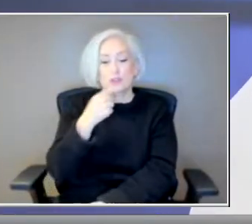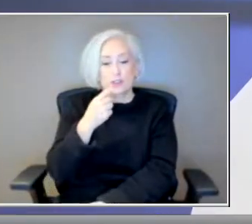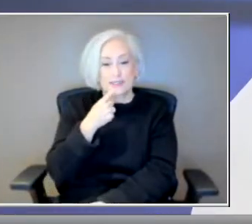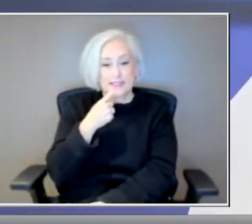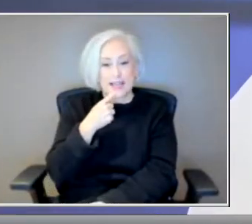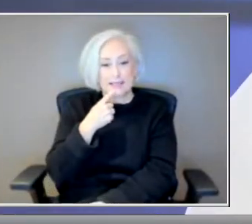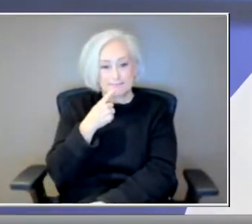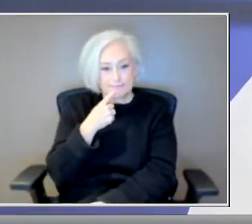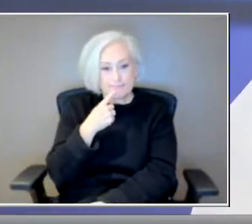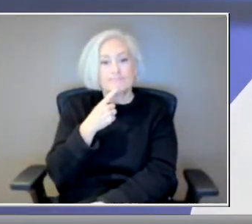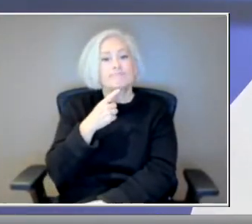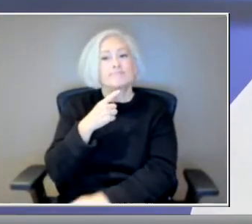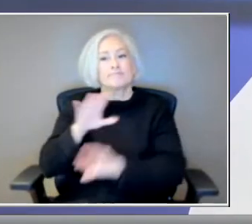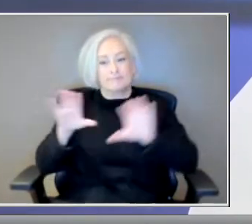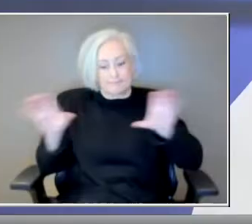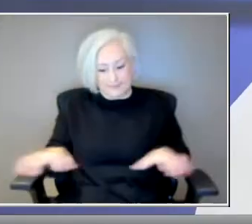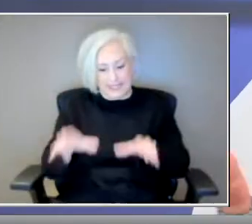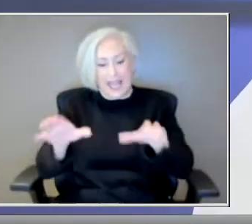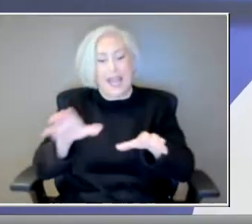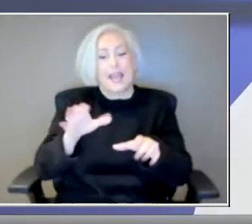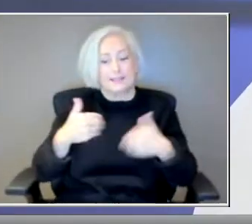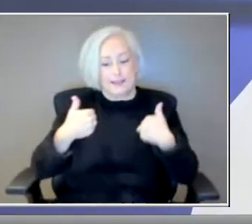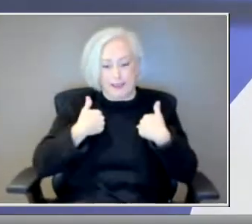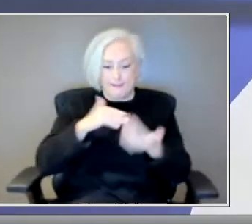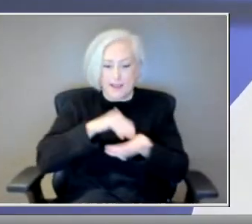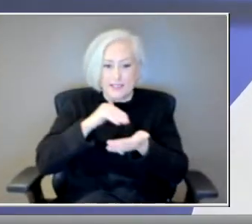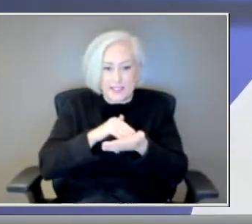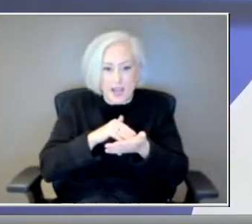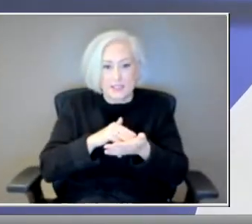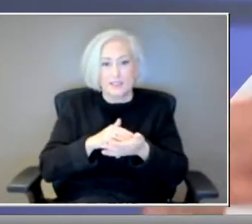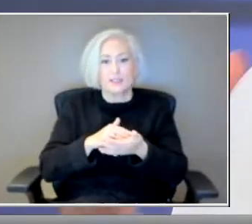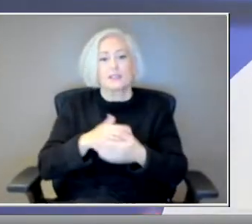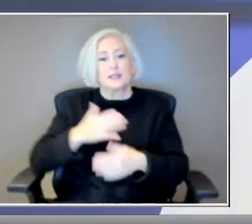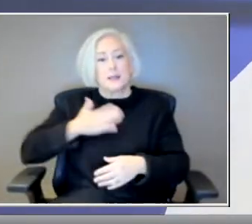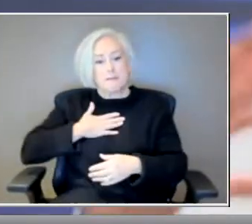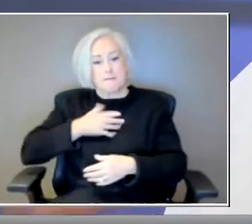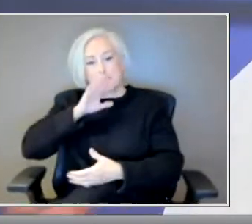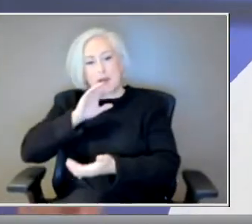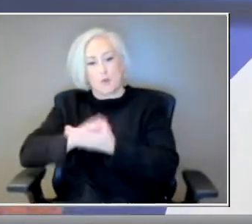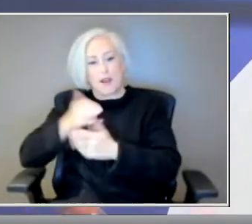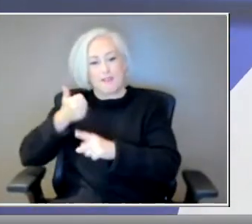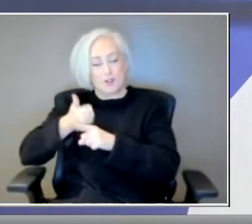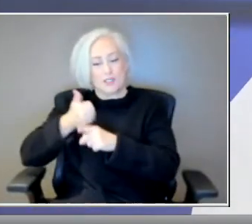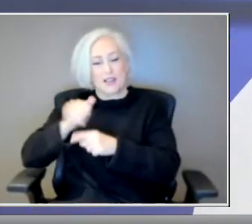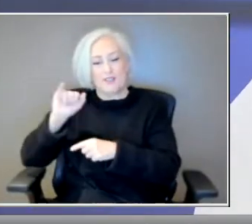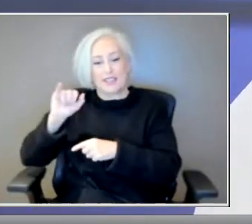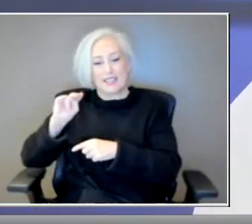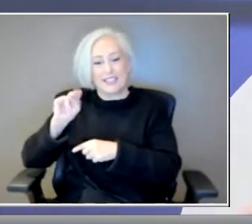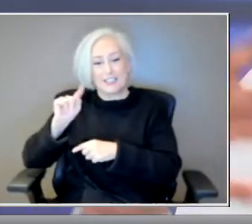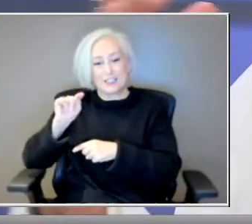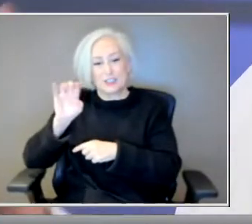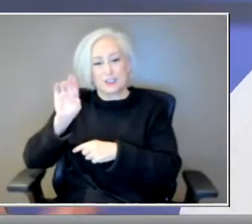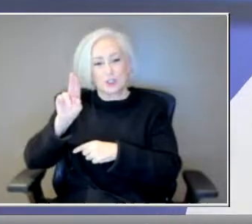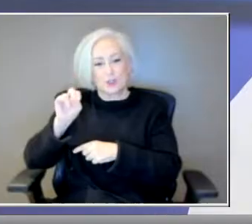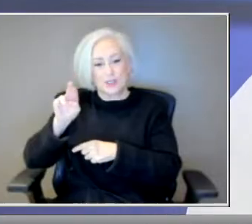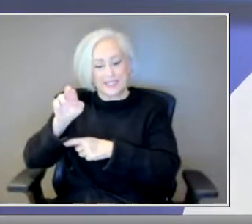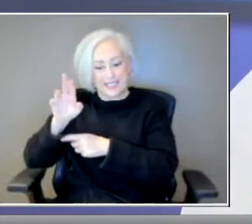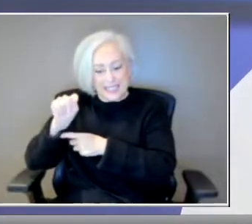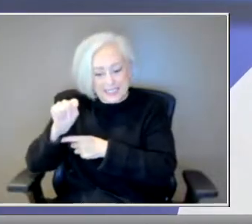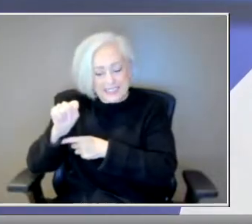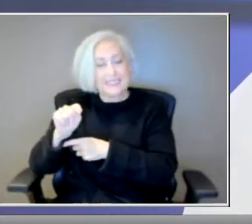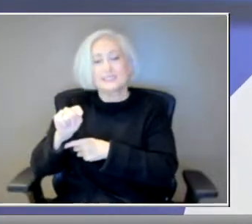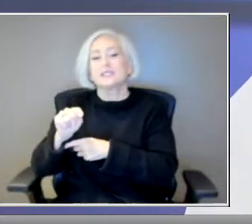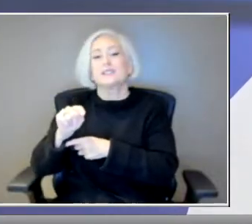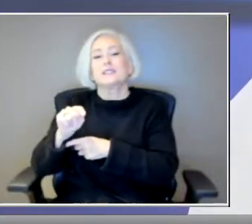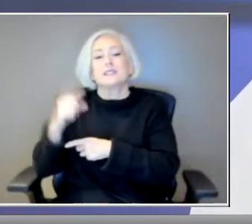crucial. Having that primary care physician. My wife's an internist, so she's the one who's always like, somebody, you have to have that primary care to, do